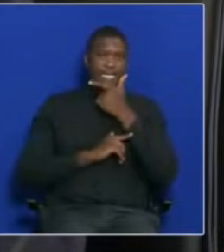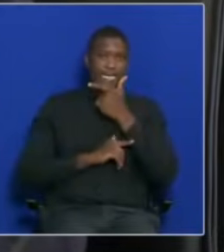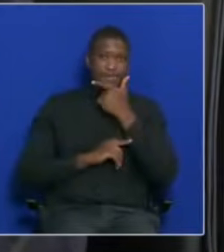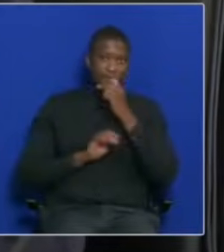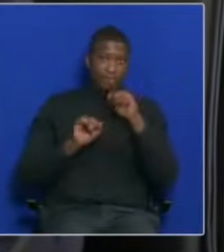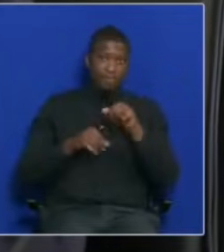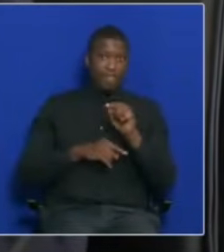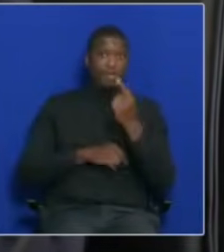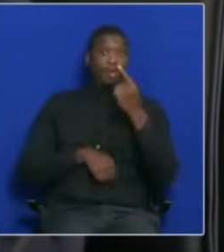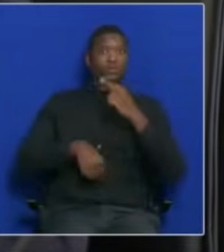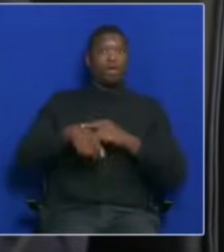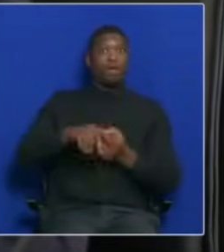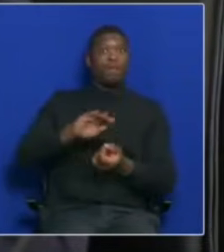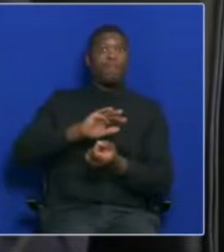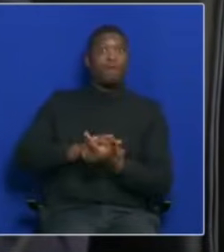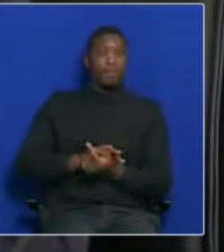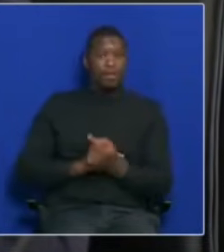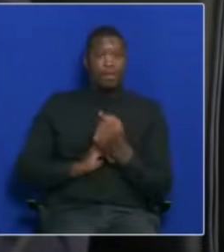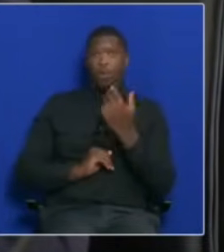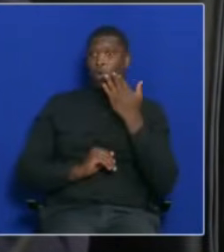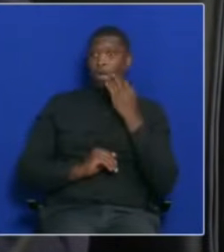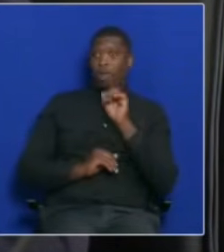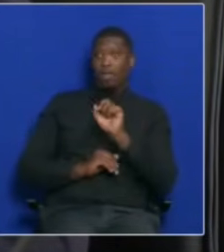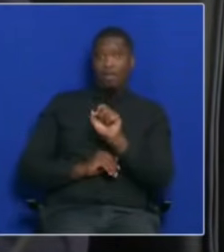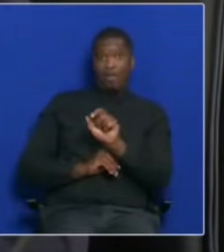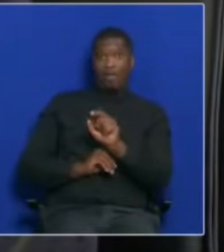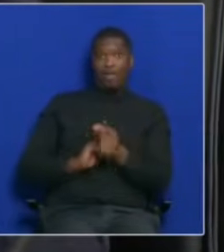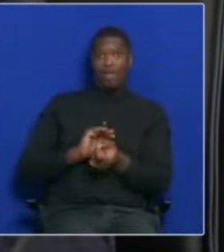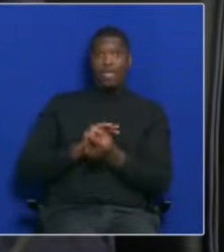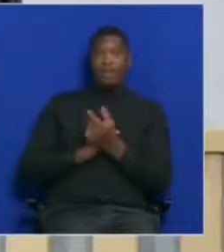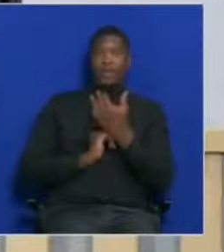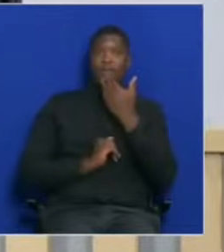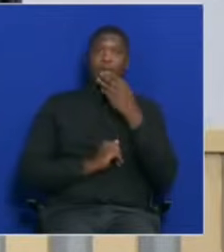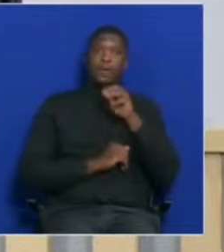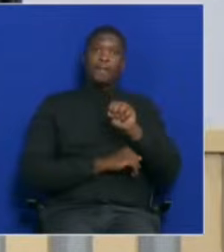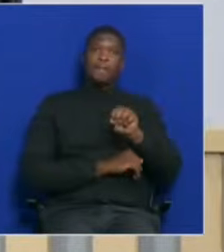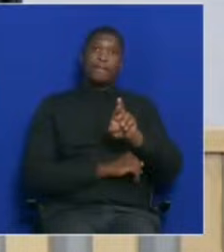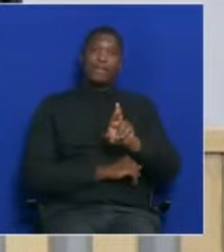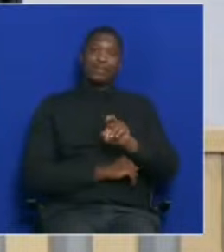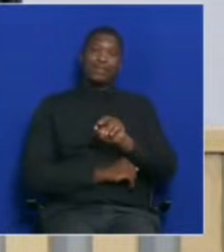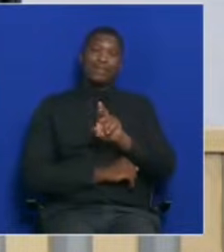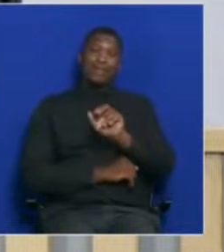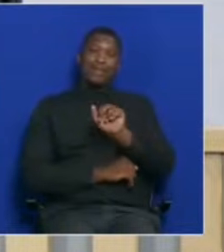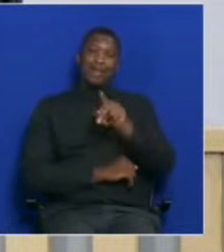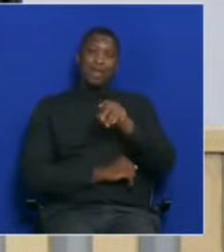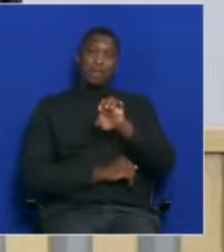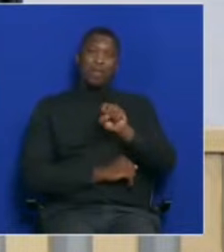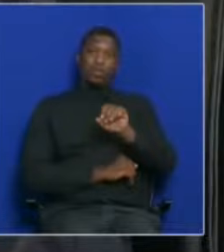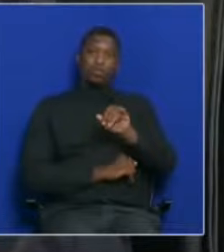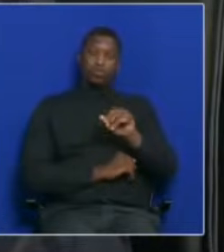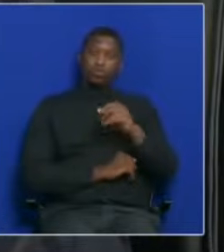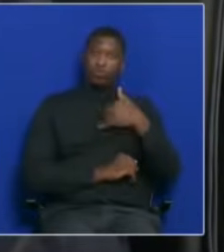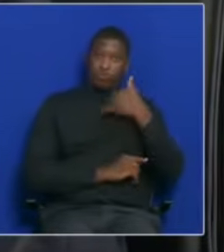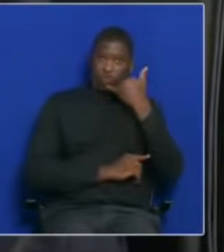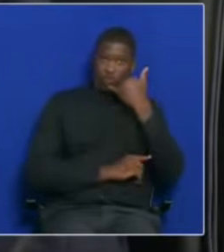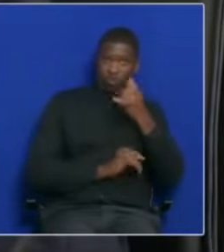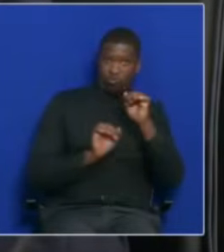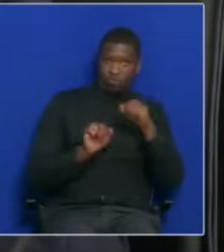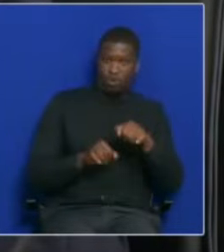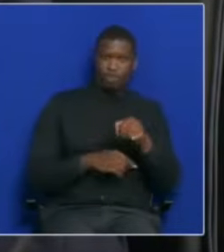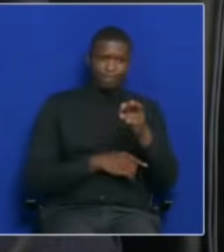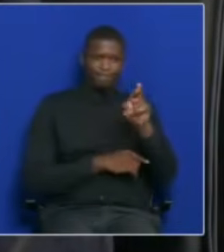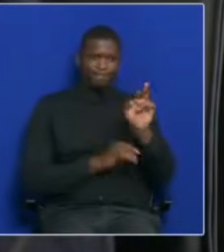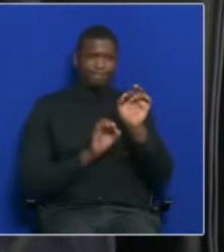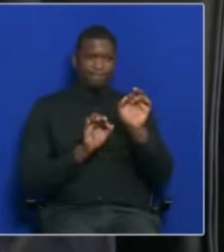this is when Mr. Rapesu calls you. Is that correct? That is correct. And you then say that he called you